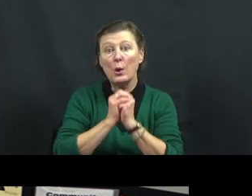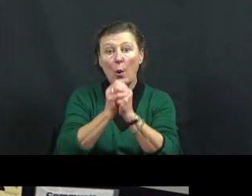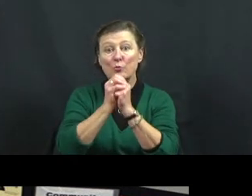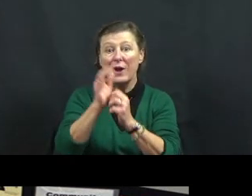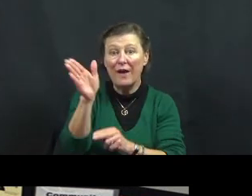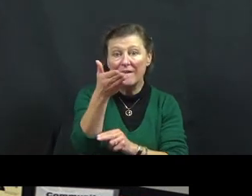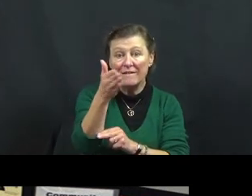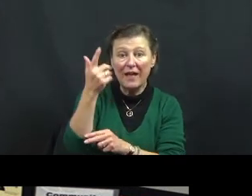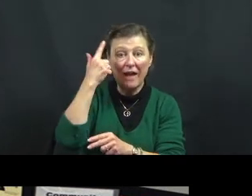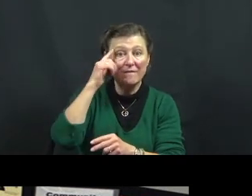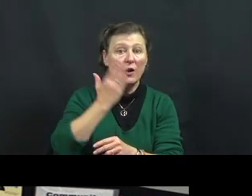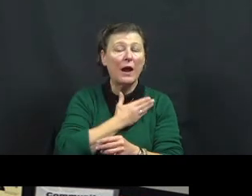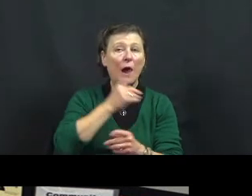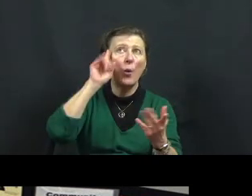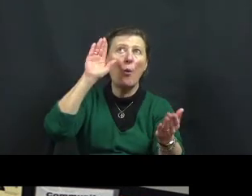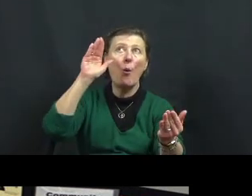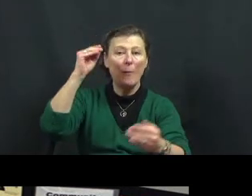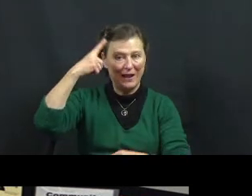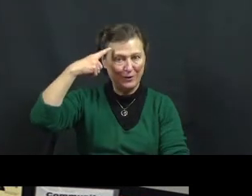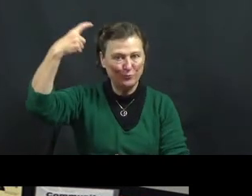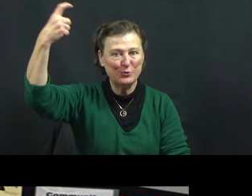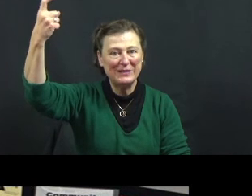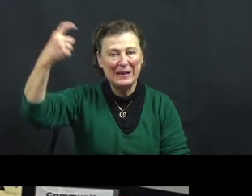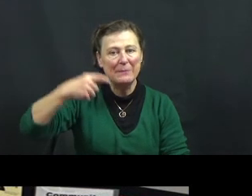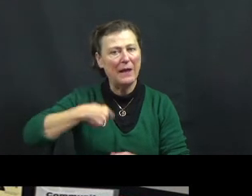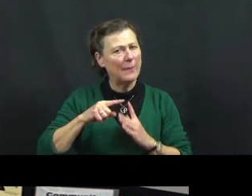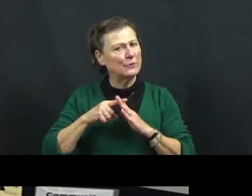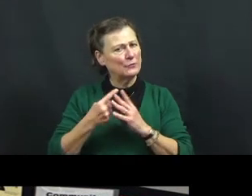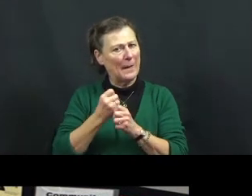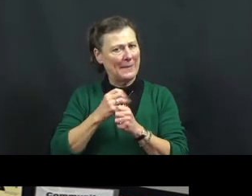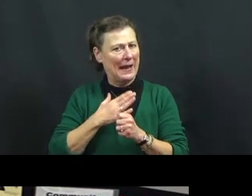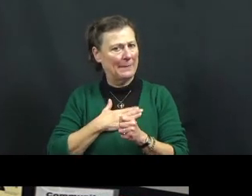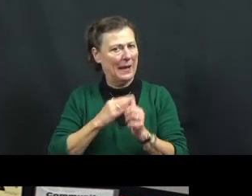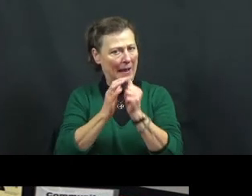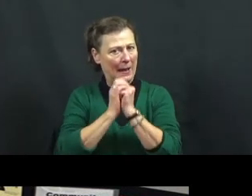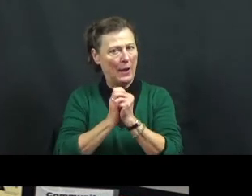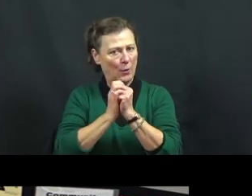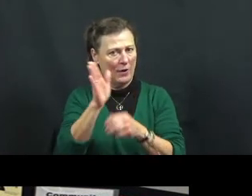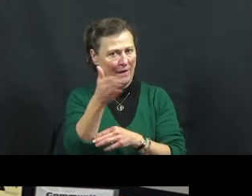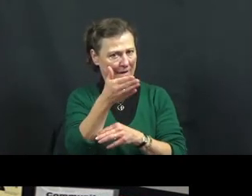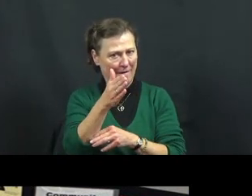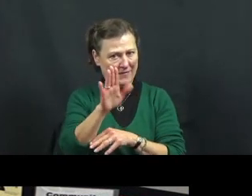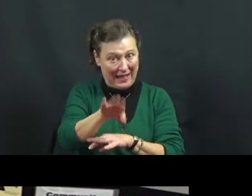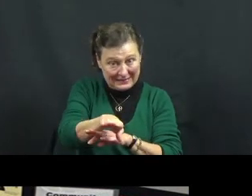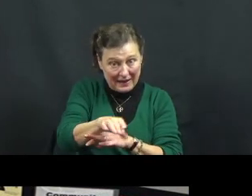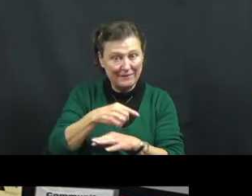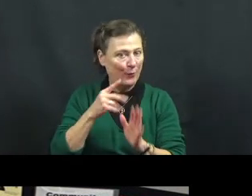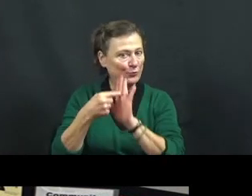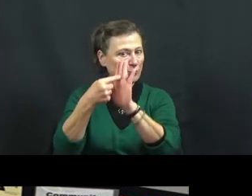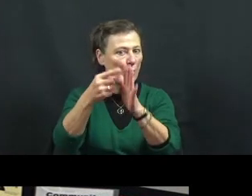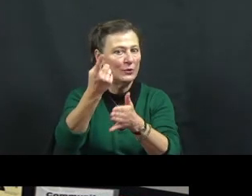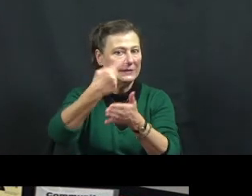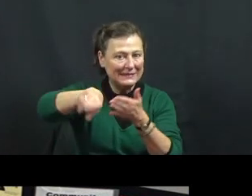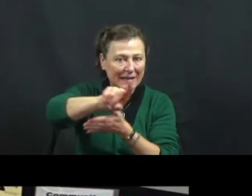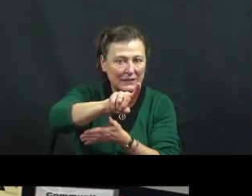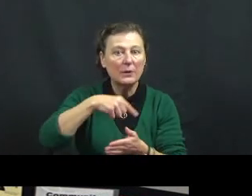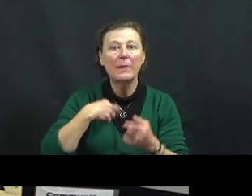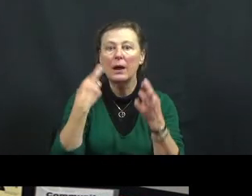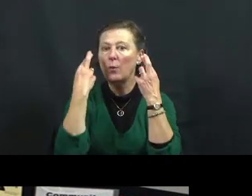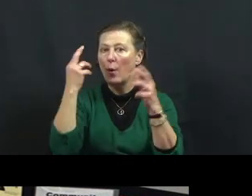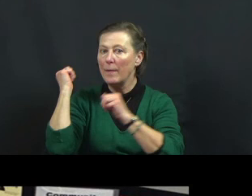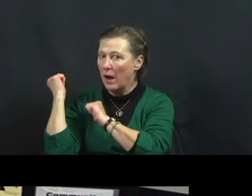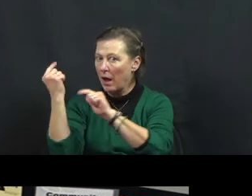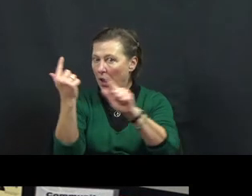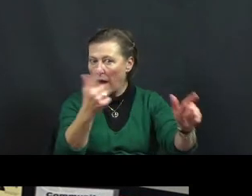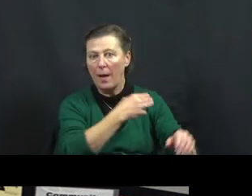our hopes and dreams. I'm going to start making my prayer flag this afternoon. I'll show it to you next Sunday. But we're hoping that all the